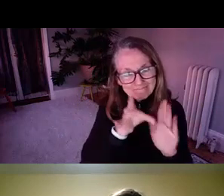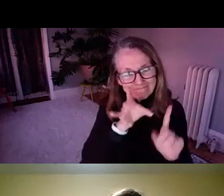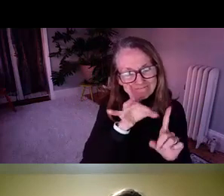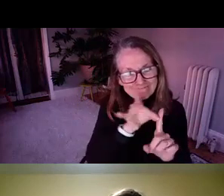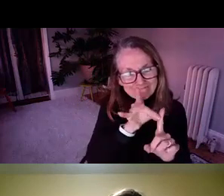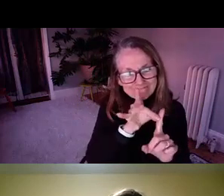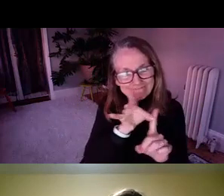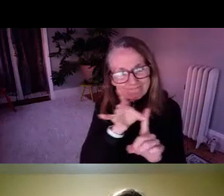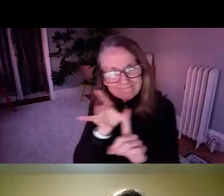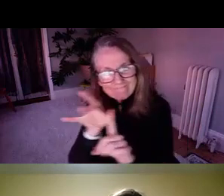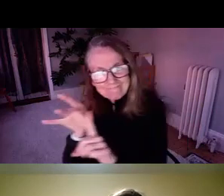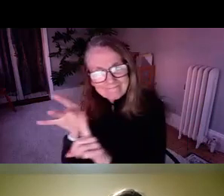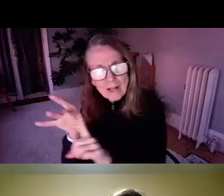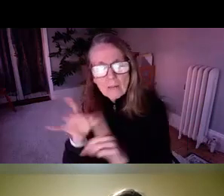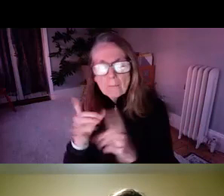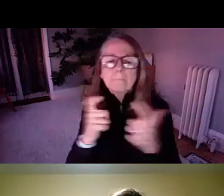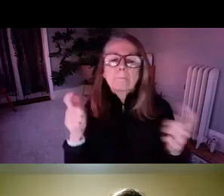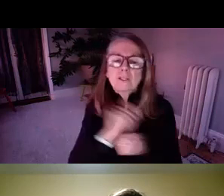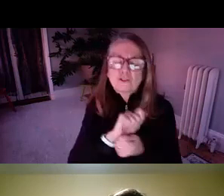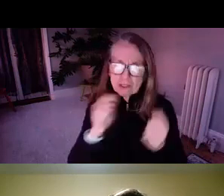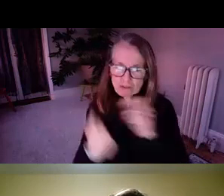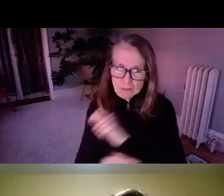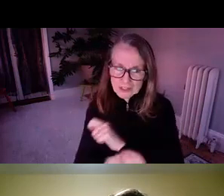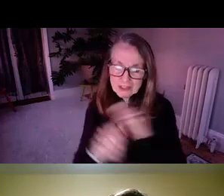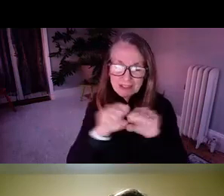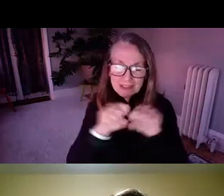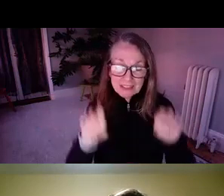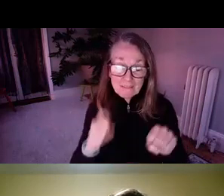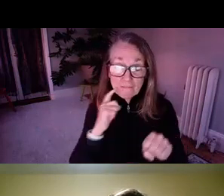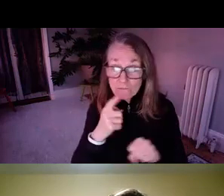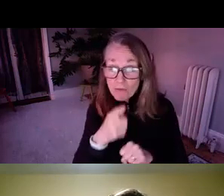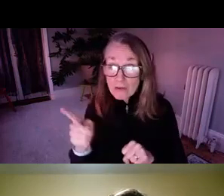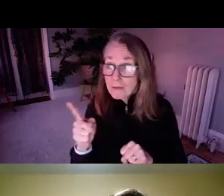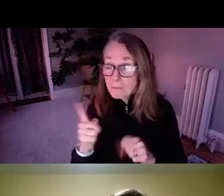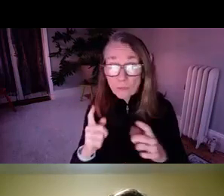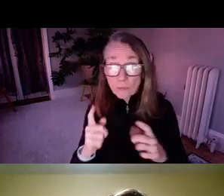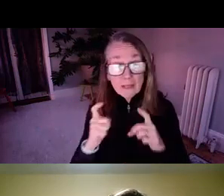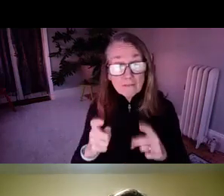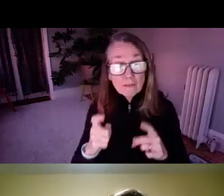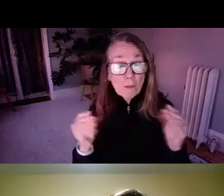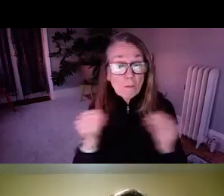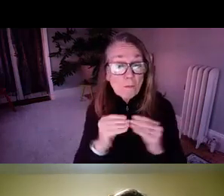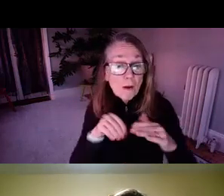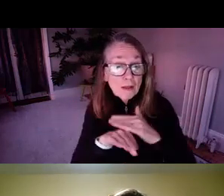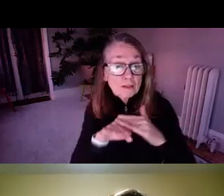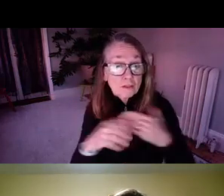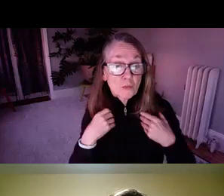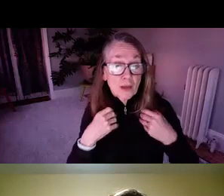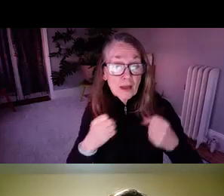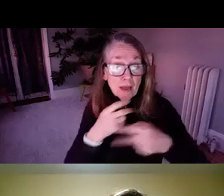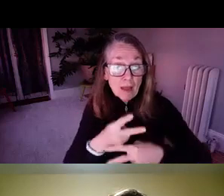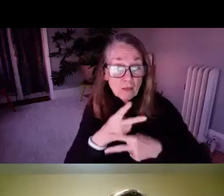transformation in the system for them. And that would allow them to be able to have greater access to those healthcare professionals